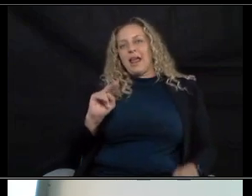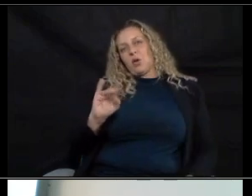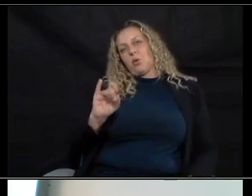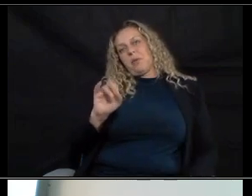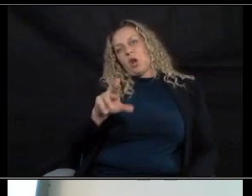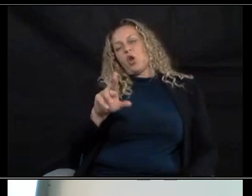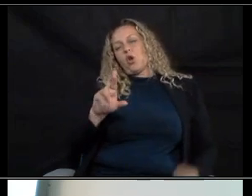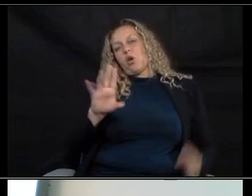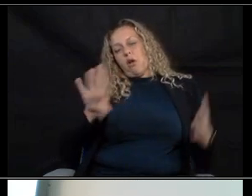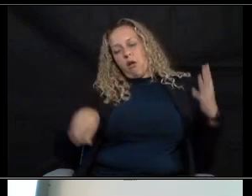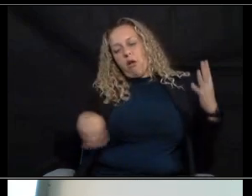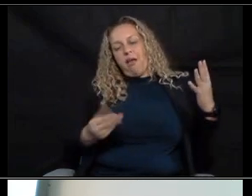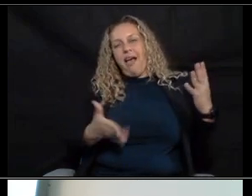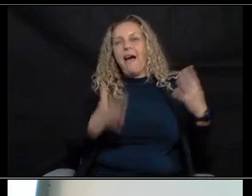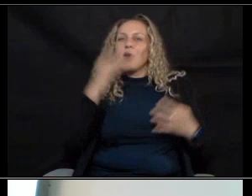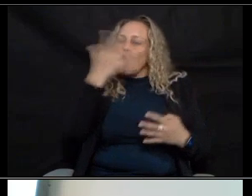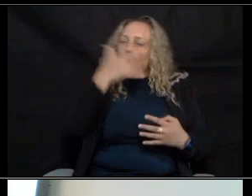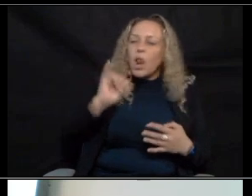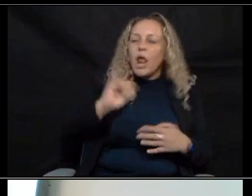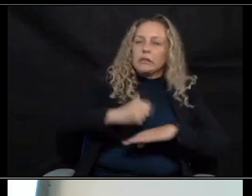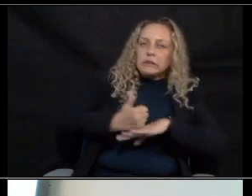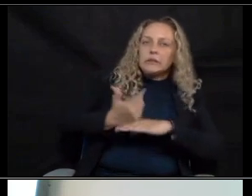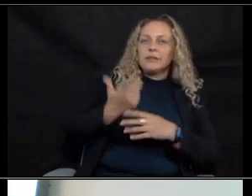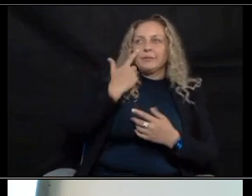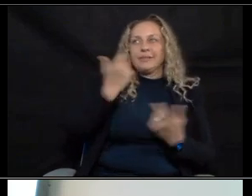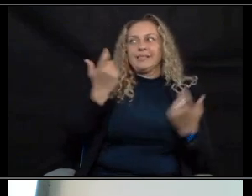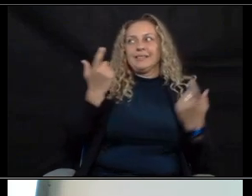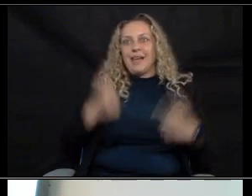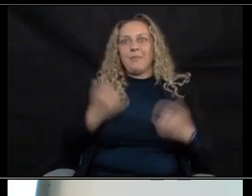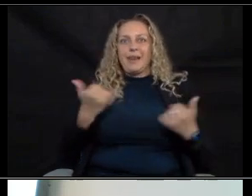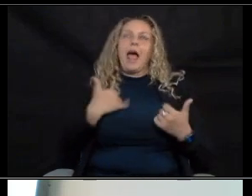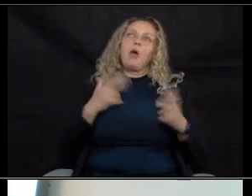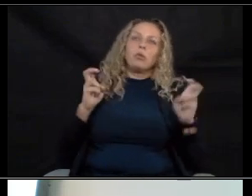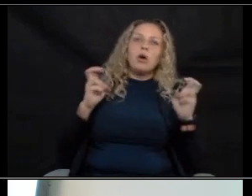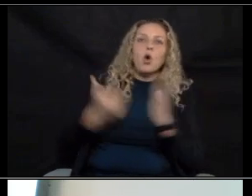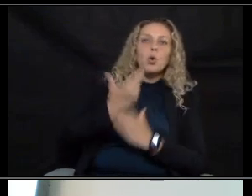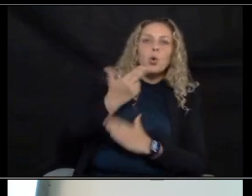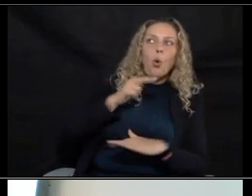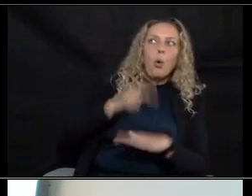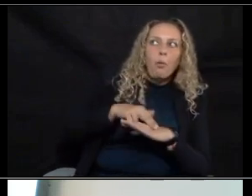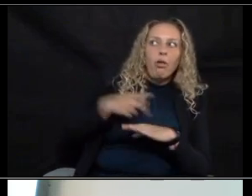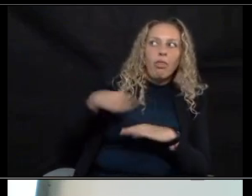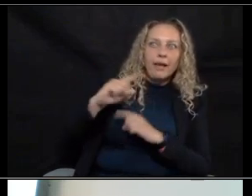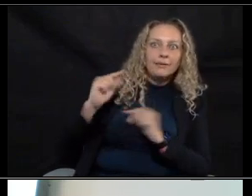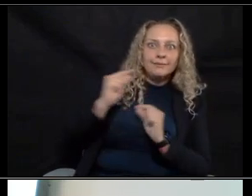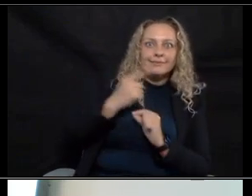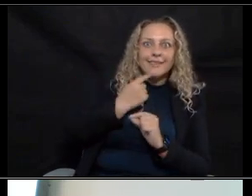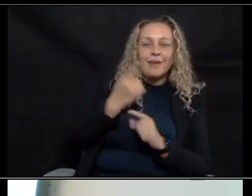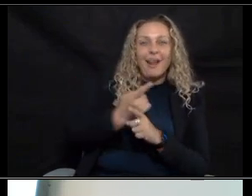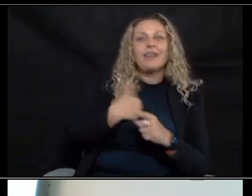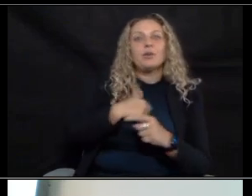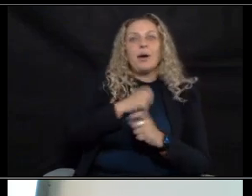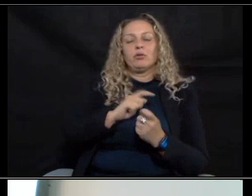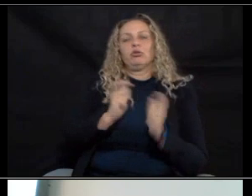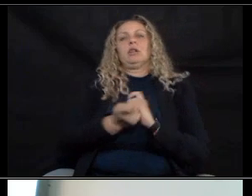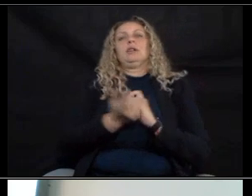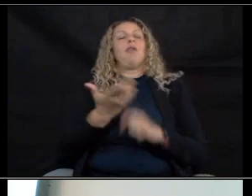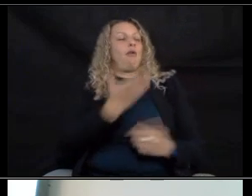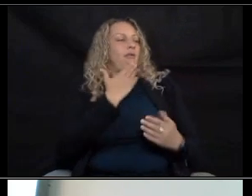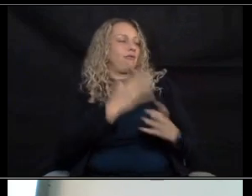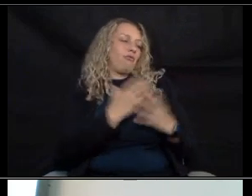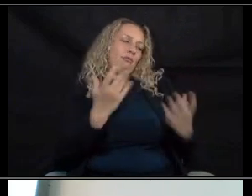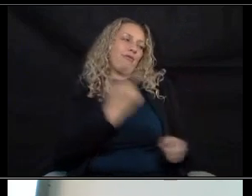just have to figure out what that's going to look like in light of our new normal, as they say. Yes, and thank you so much. And I just want to